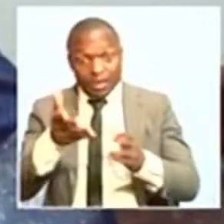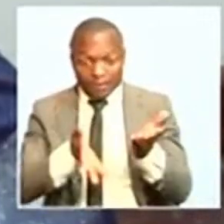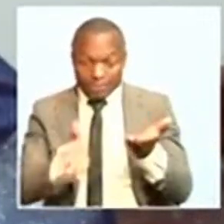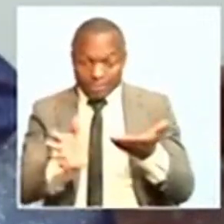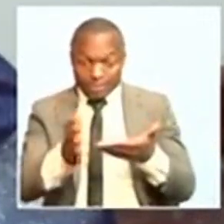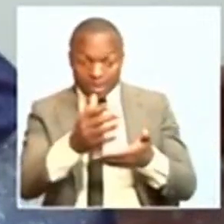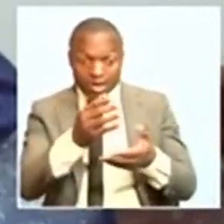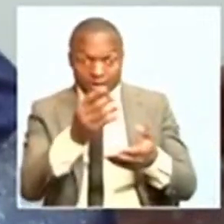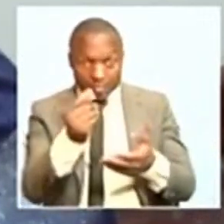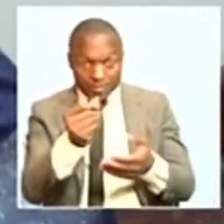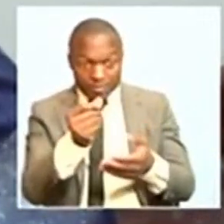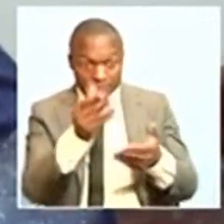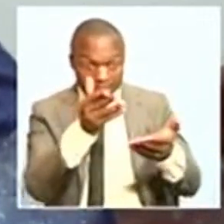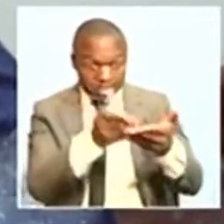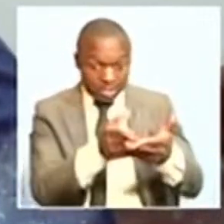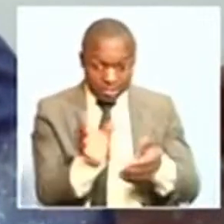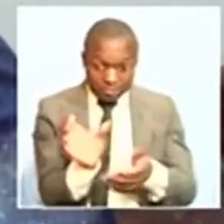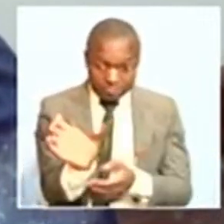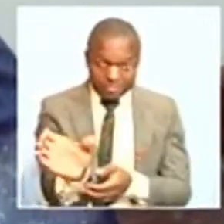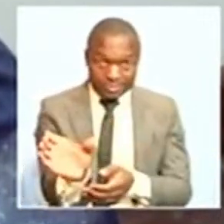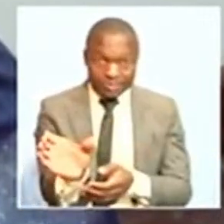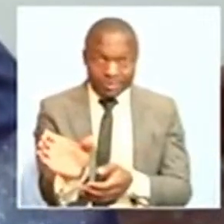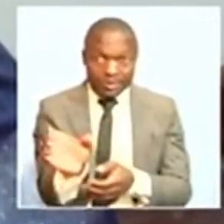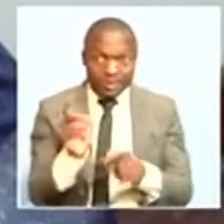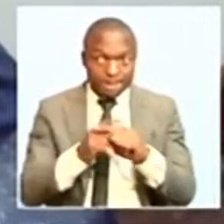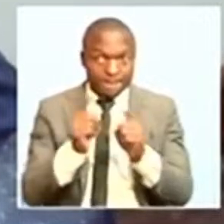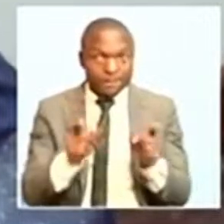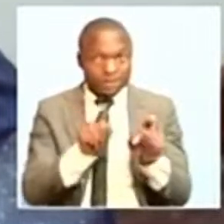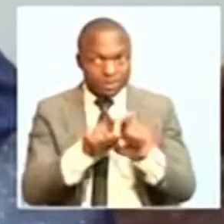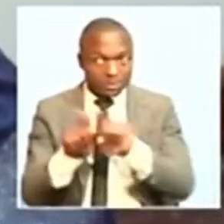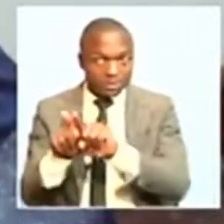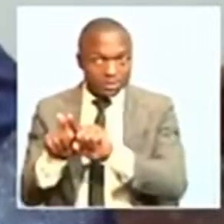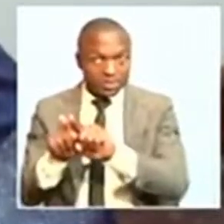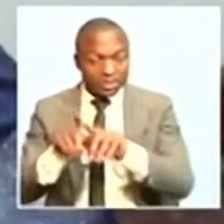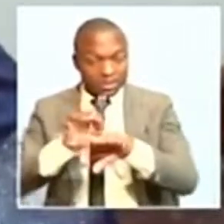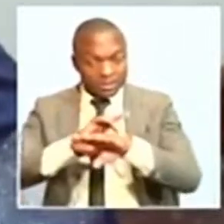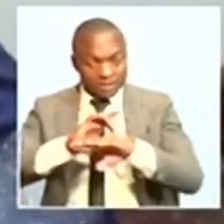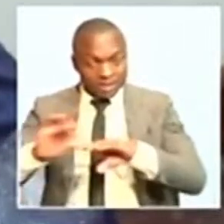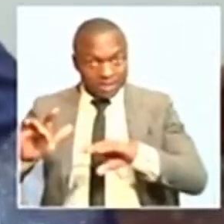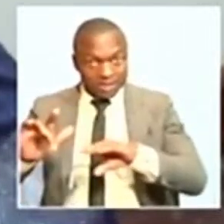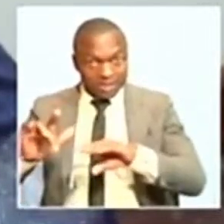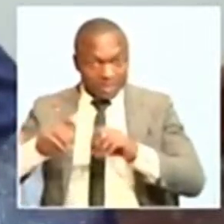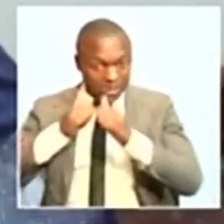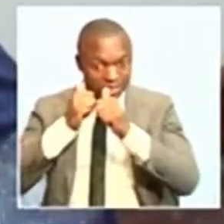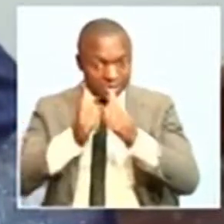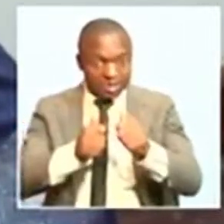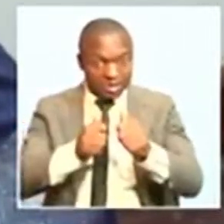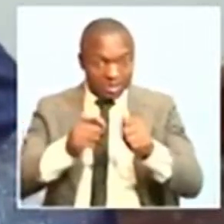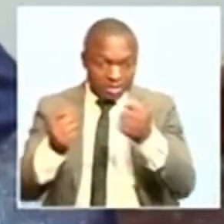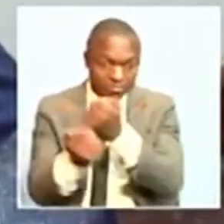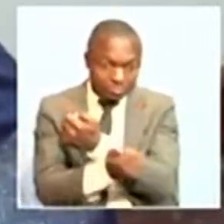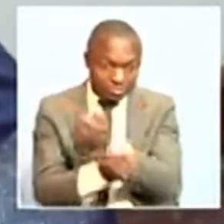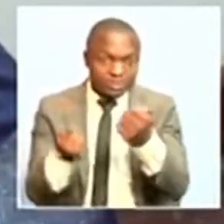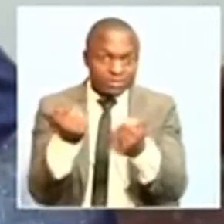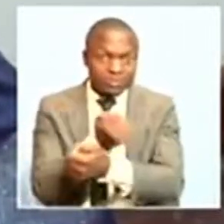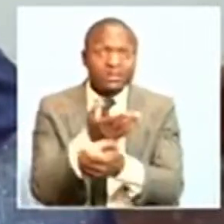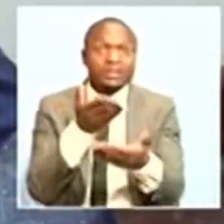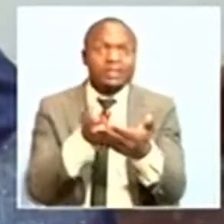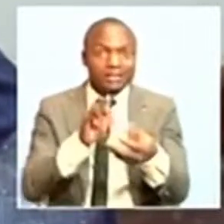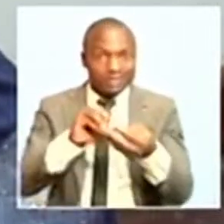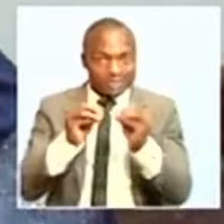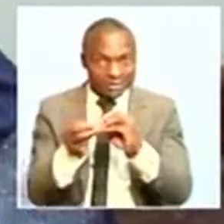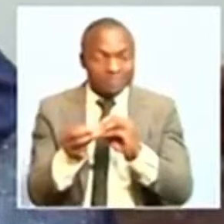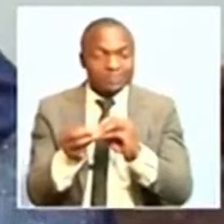sector by enhancing compliance, but also in the absence of compliance, adjusting these rates,